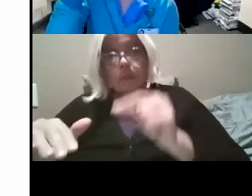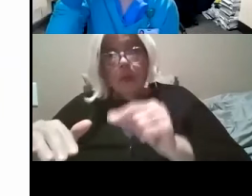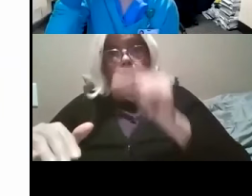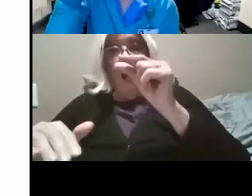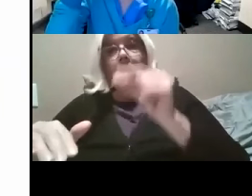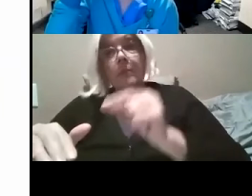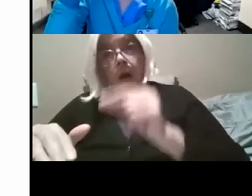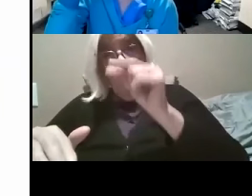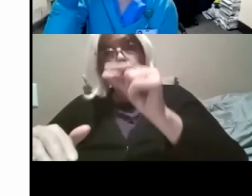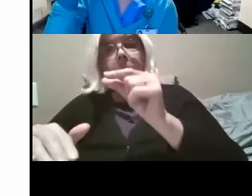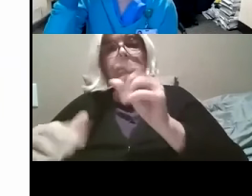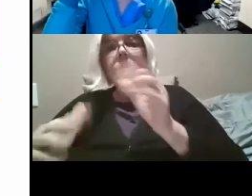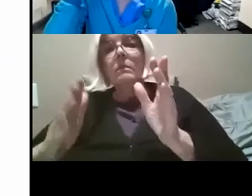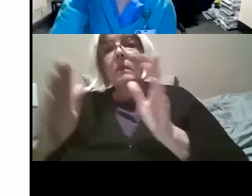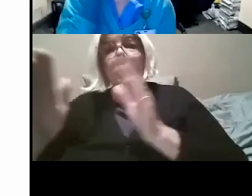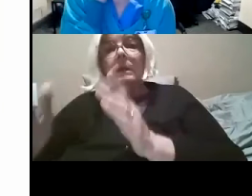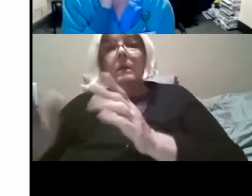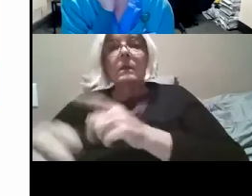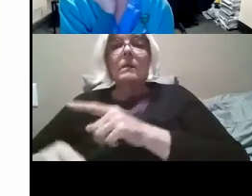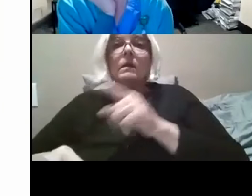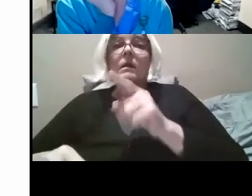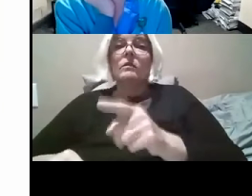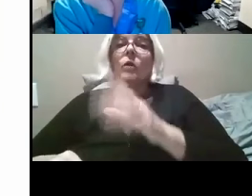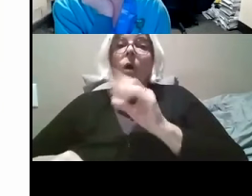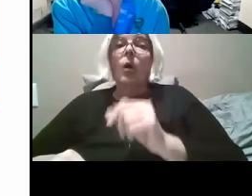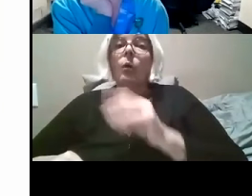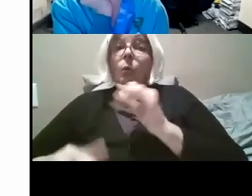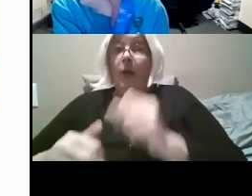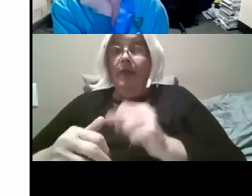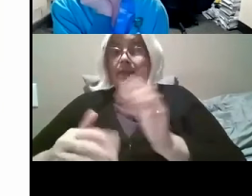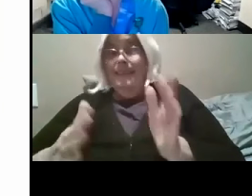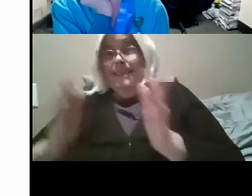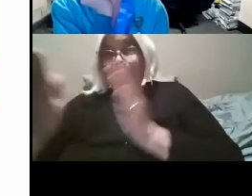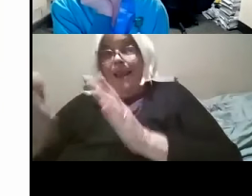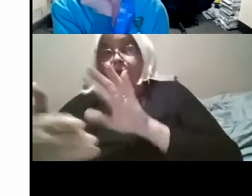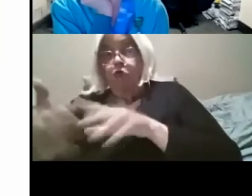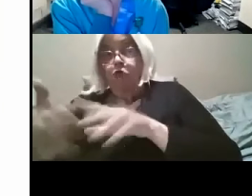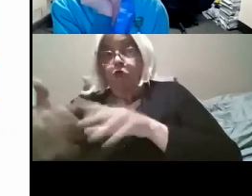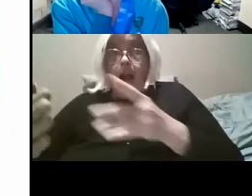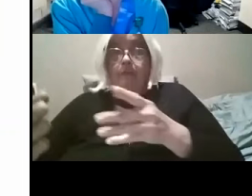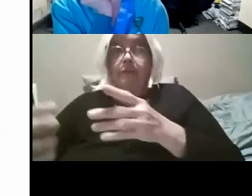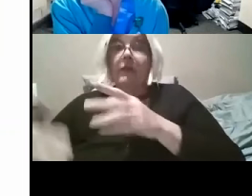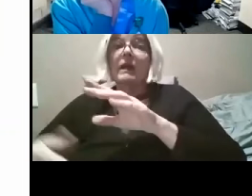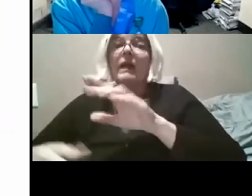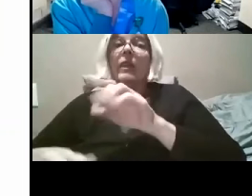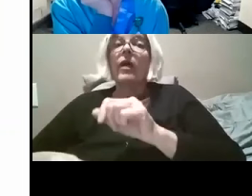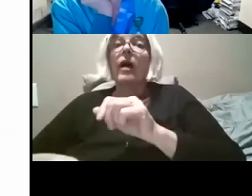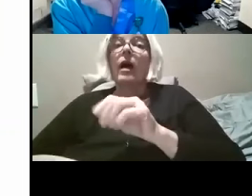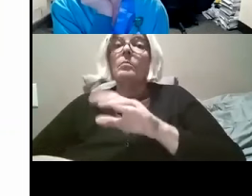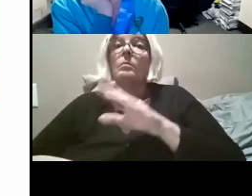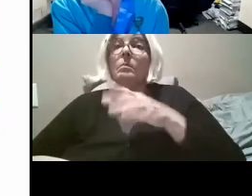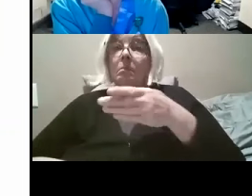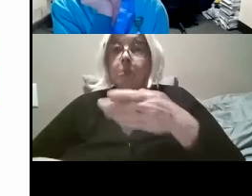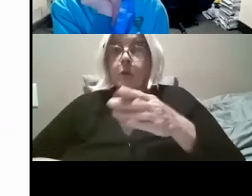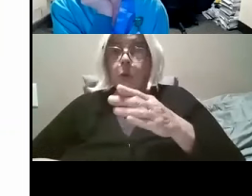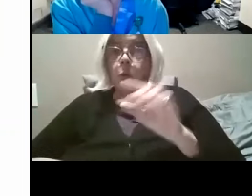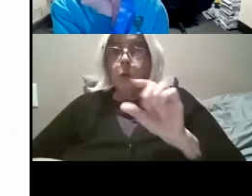purple are the kids ages 6 to 11. And that bar is getting bigger and bigger.